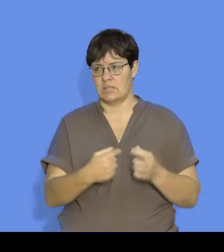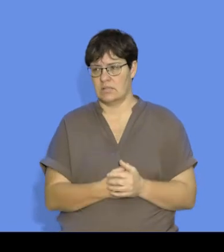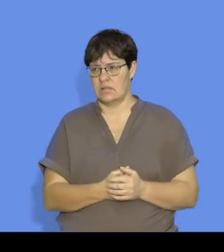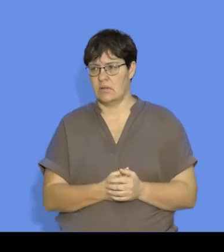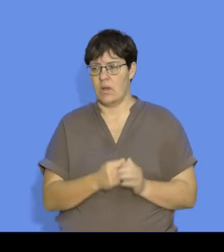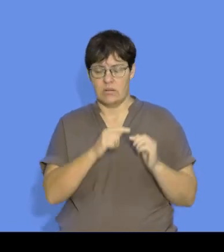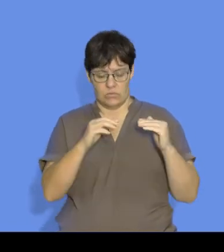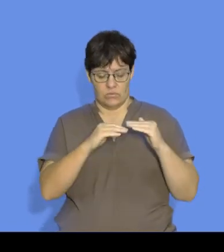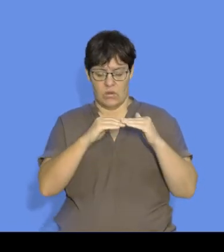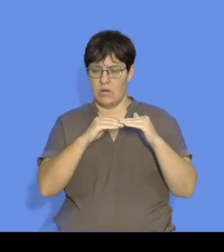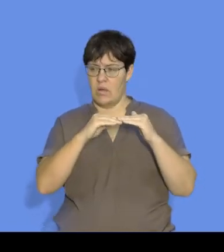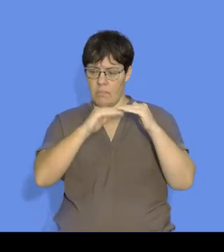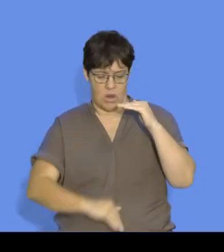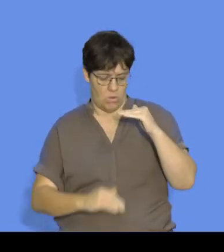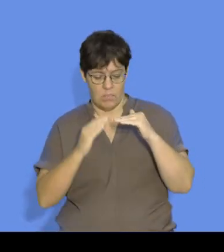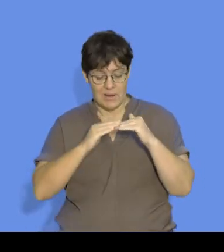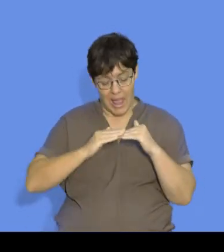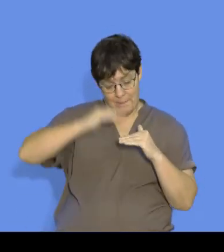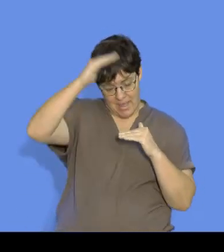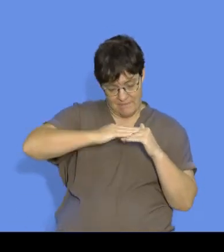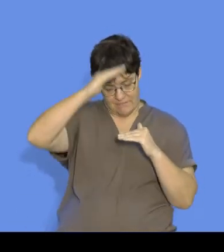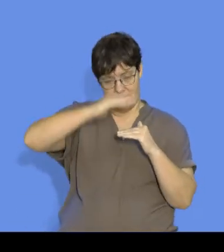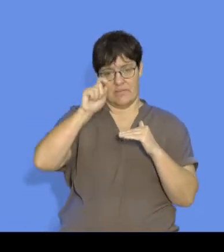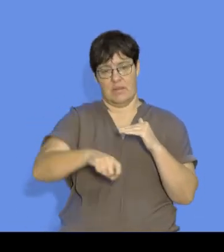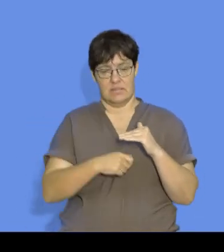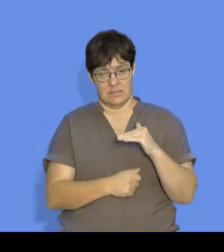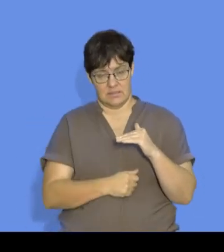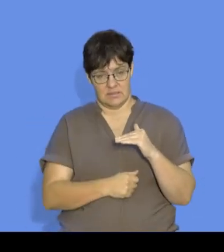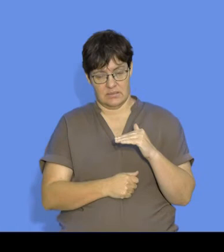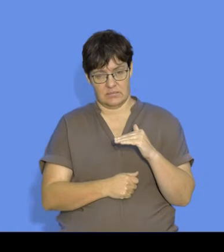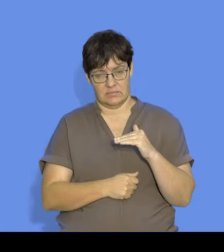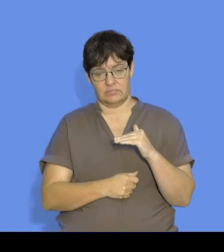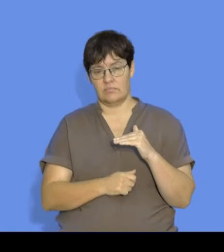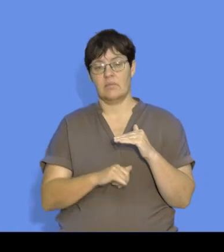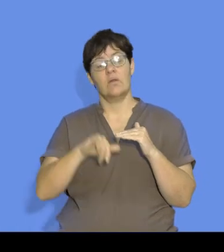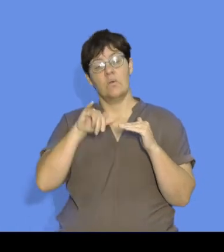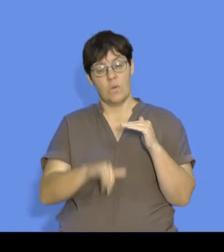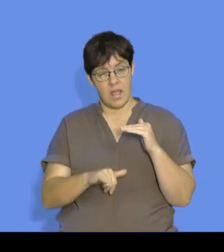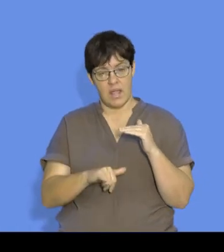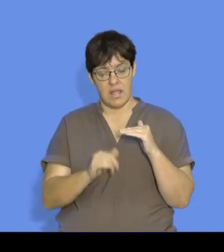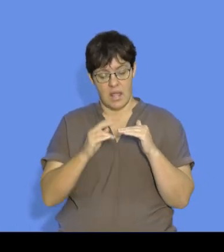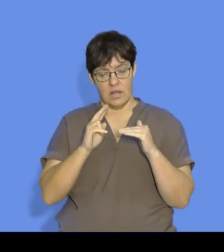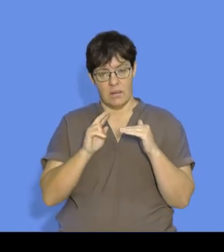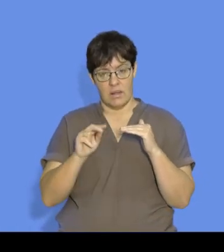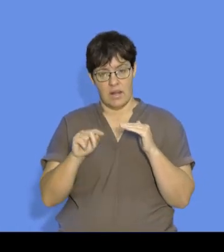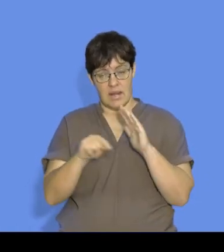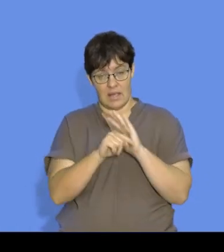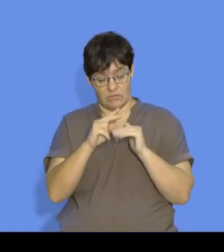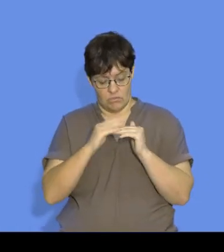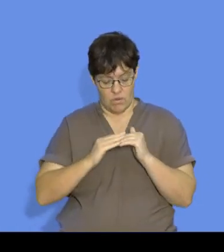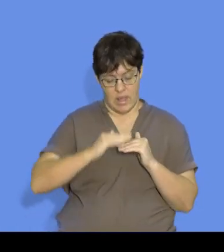that -2 was there and the graph is above -2, so it means y is greater